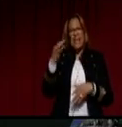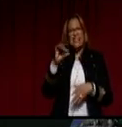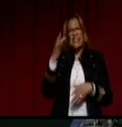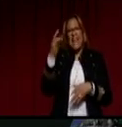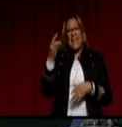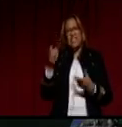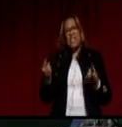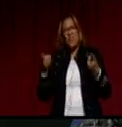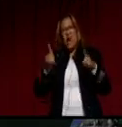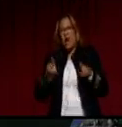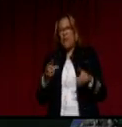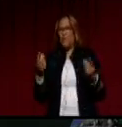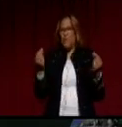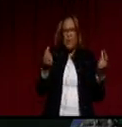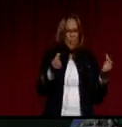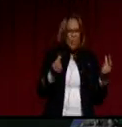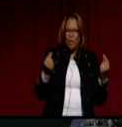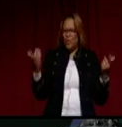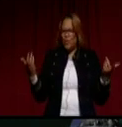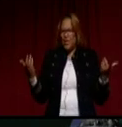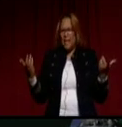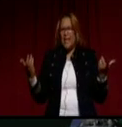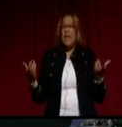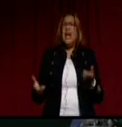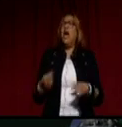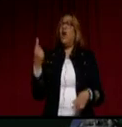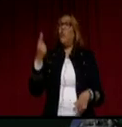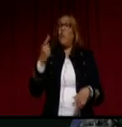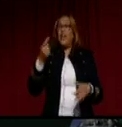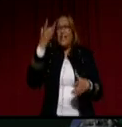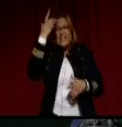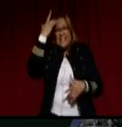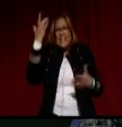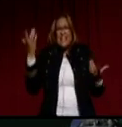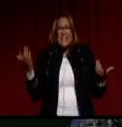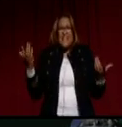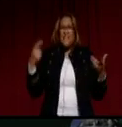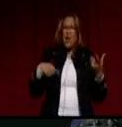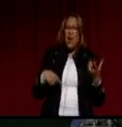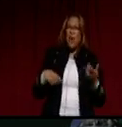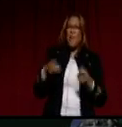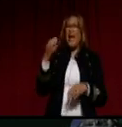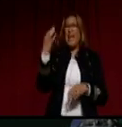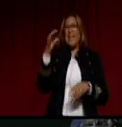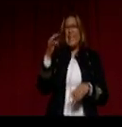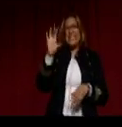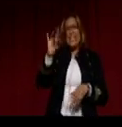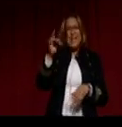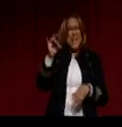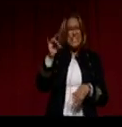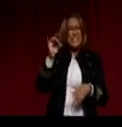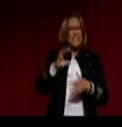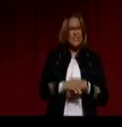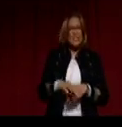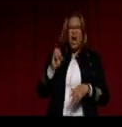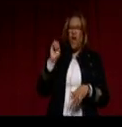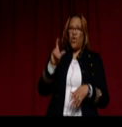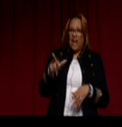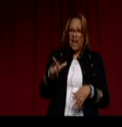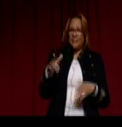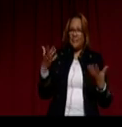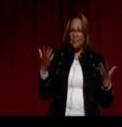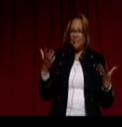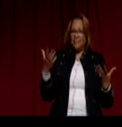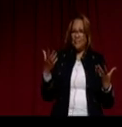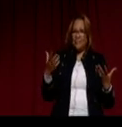What were the people doing at that time? And where did the virus come from? Let's talk about 1918. Okay.